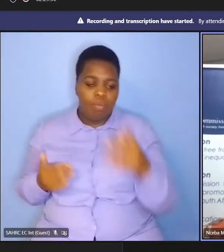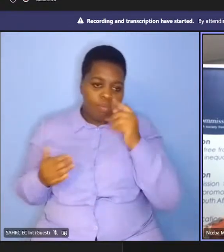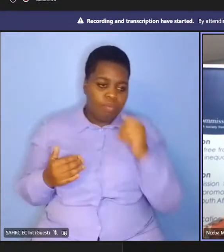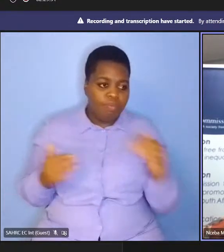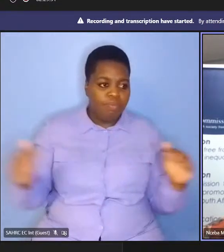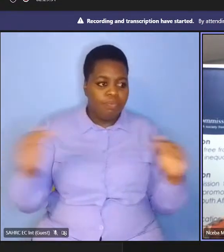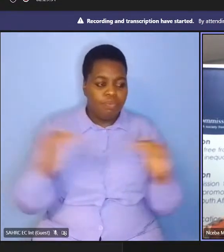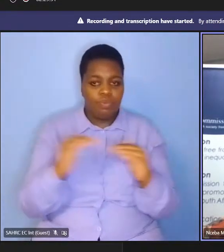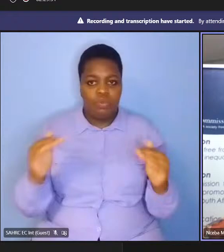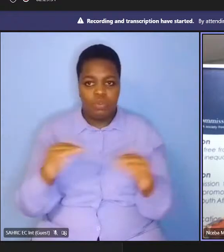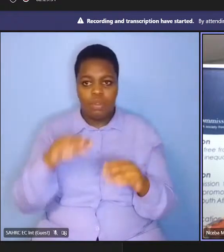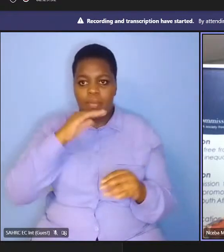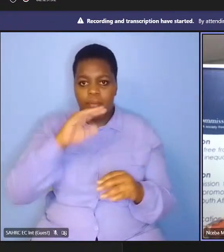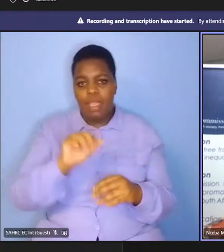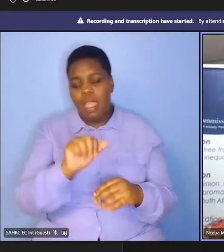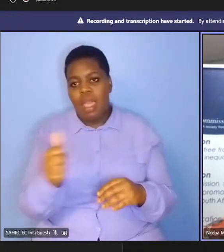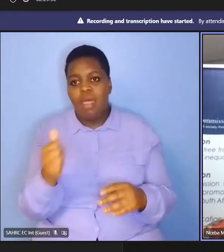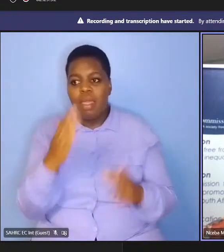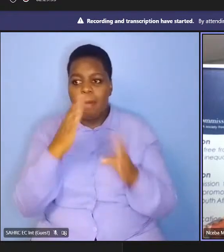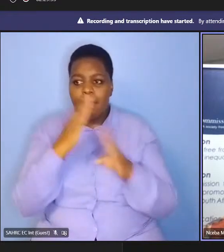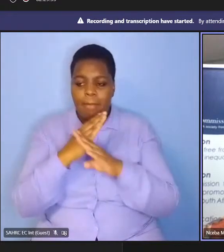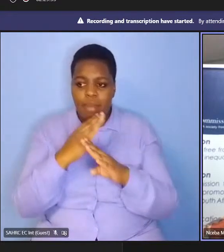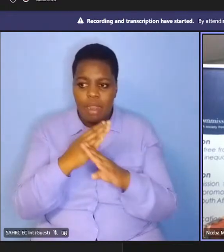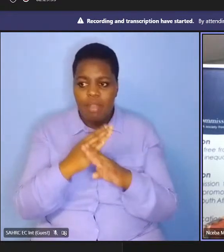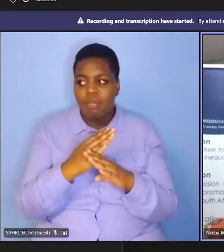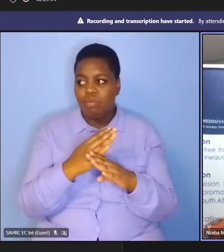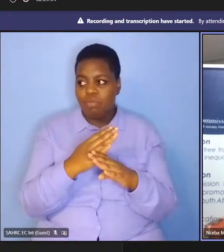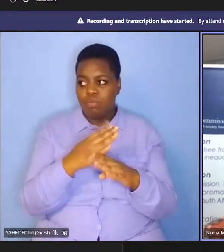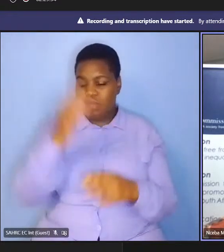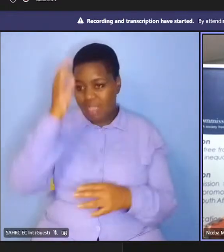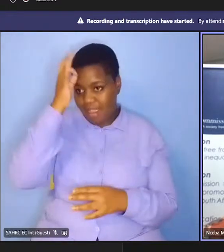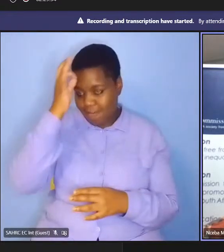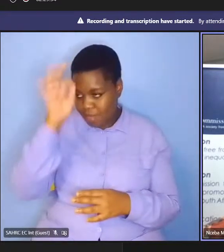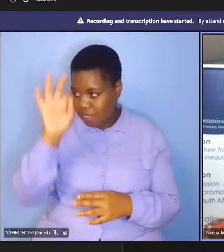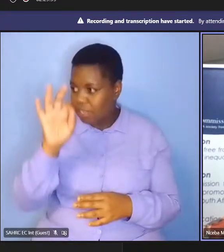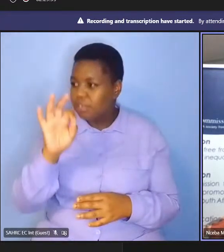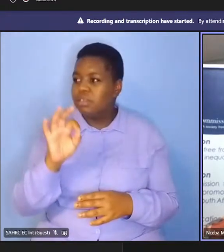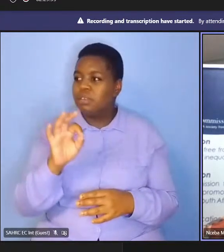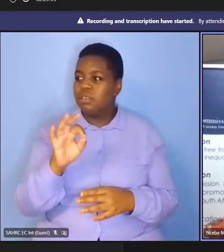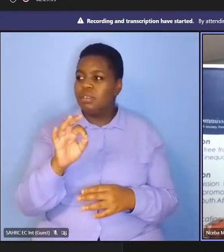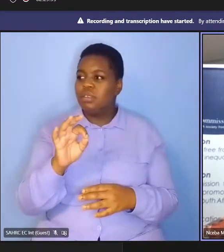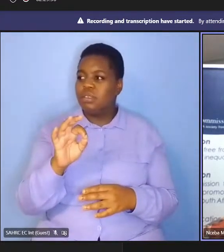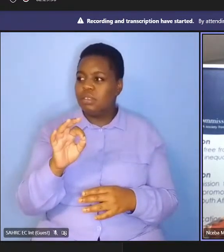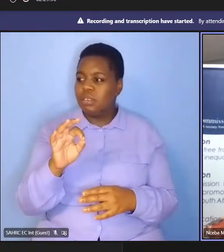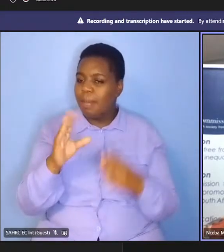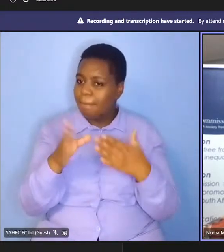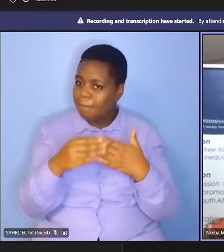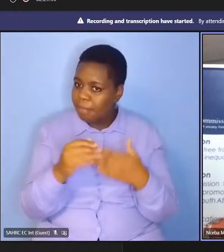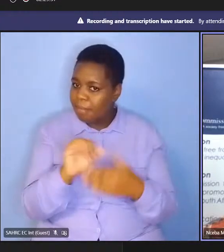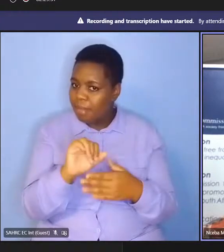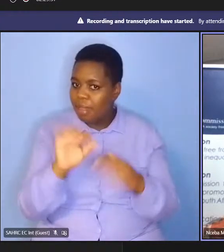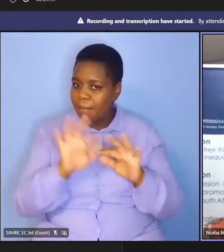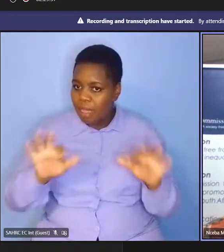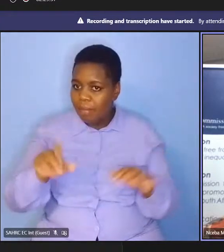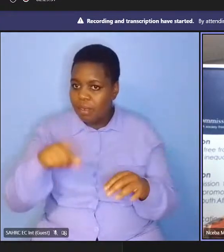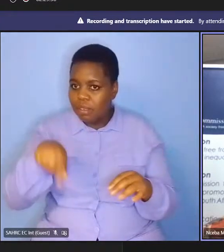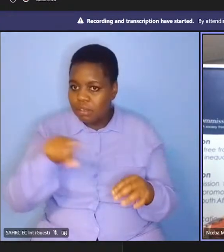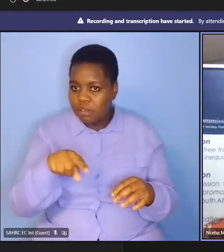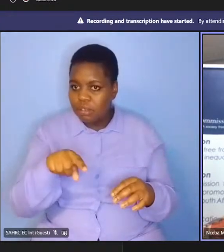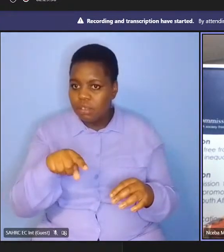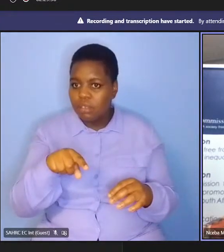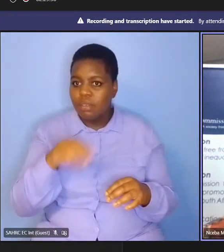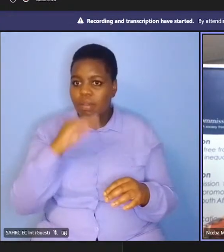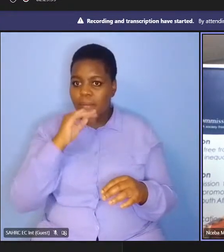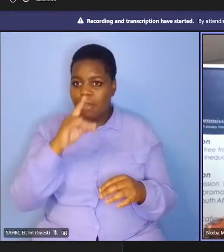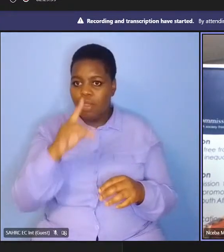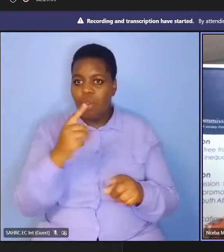we subpoena either private entities, government, or members of the public. And we do that